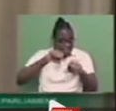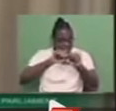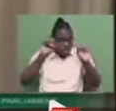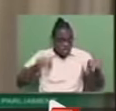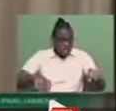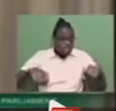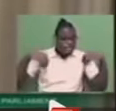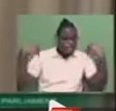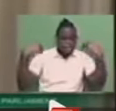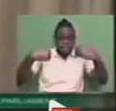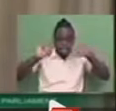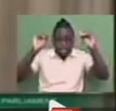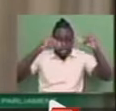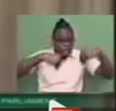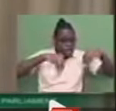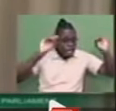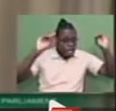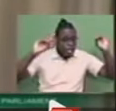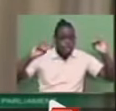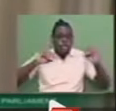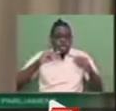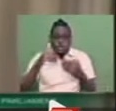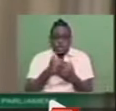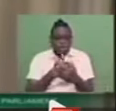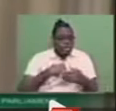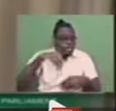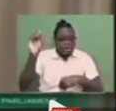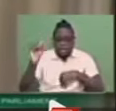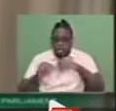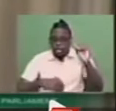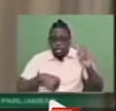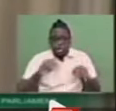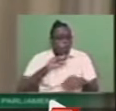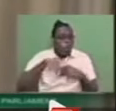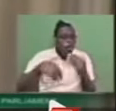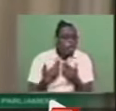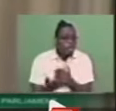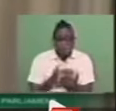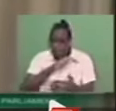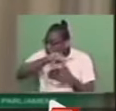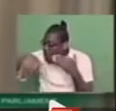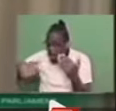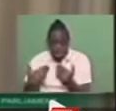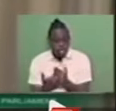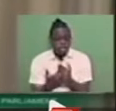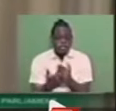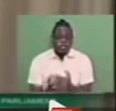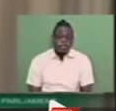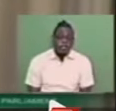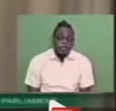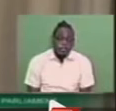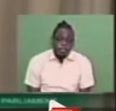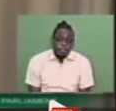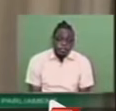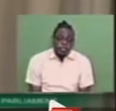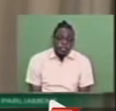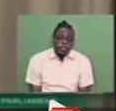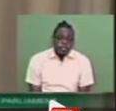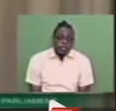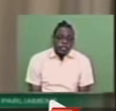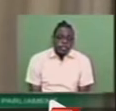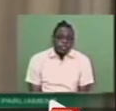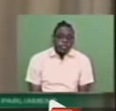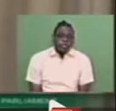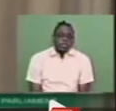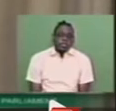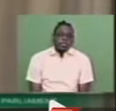contrary to what the Prime Minister and Minister of Finance may have stated, NP's business model is not in the distribution field